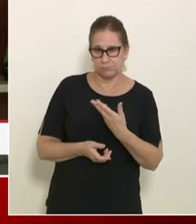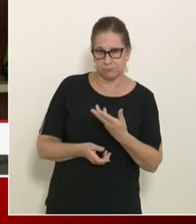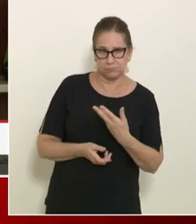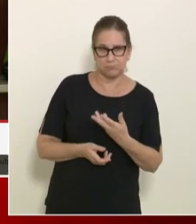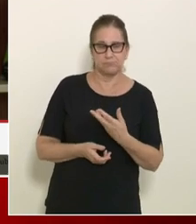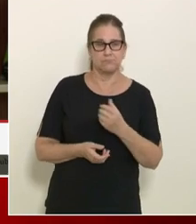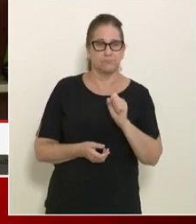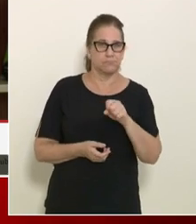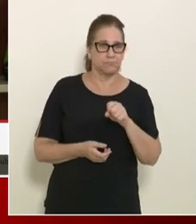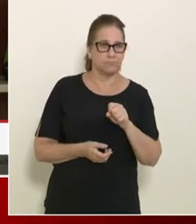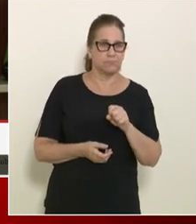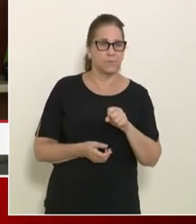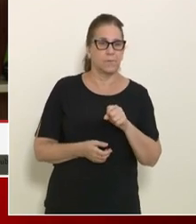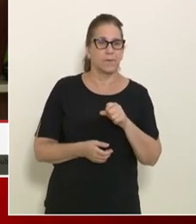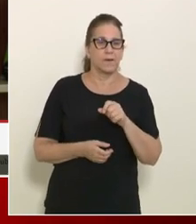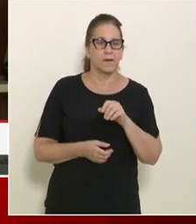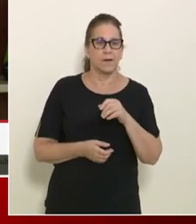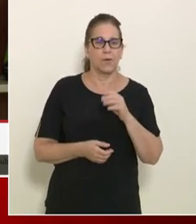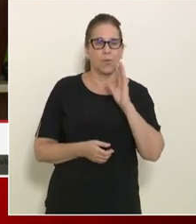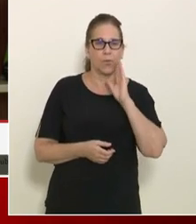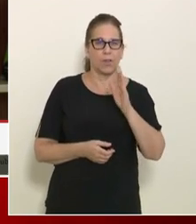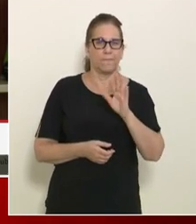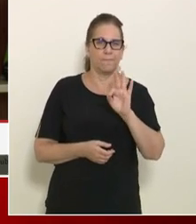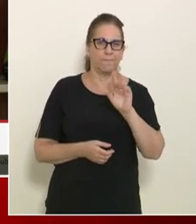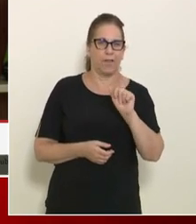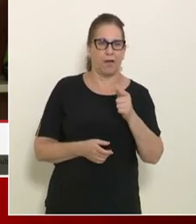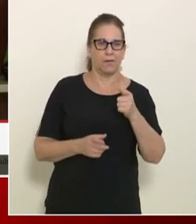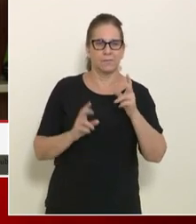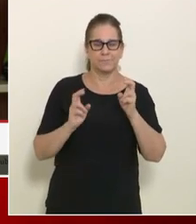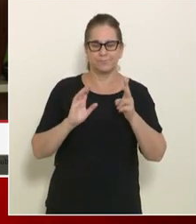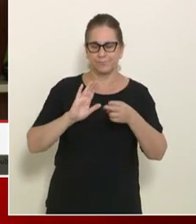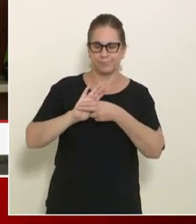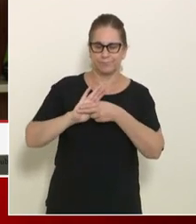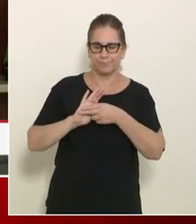challenges with logging into our learning platforms or